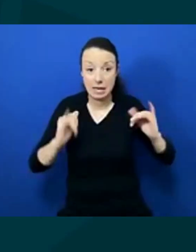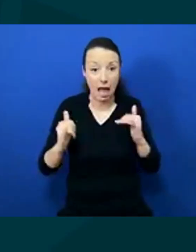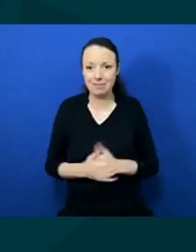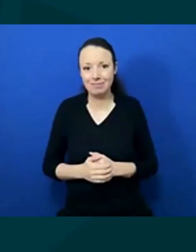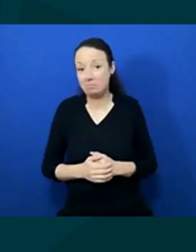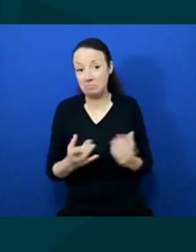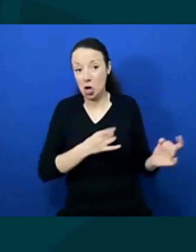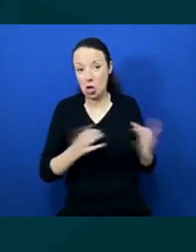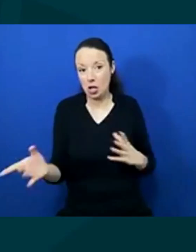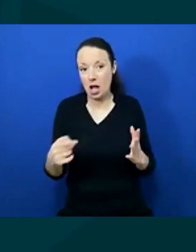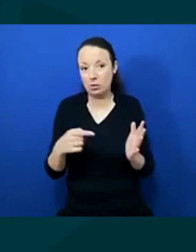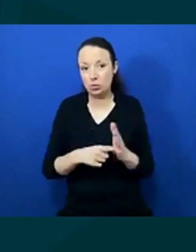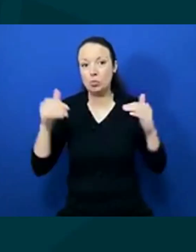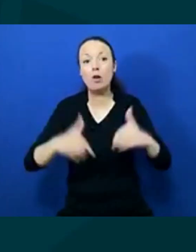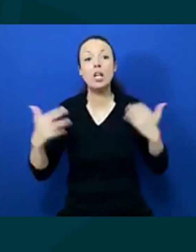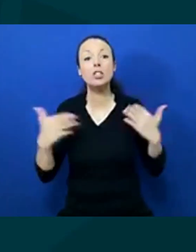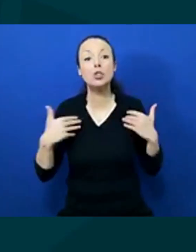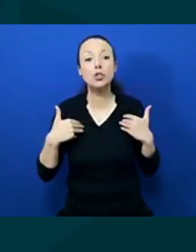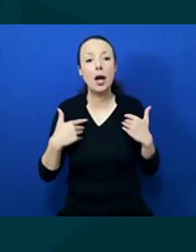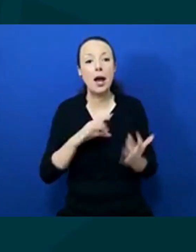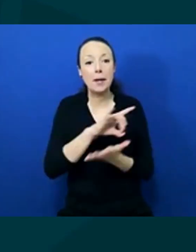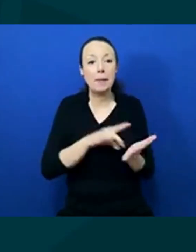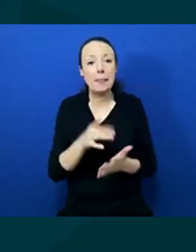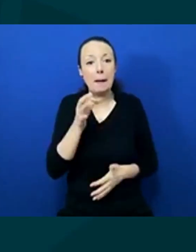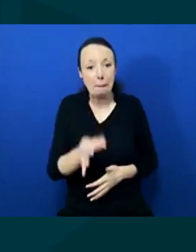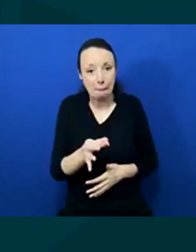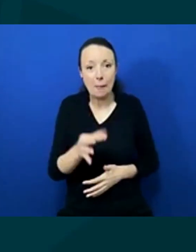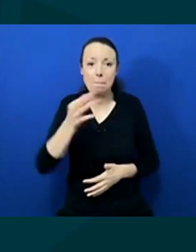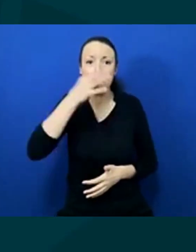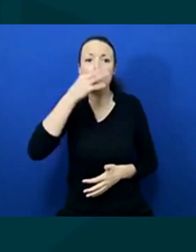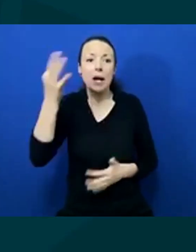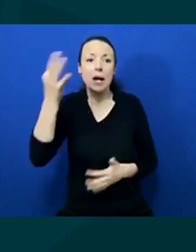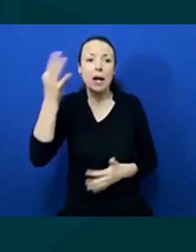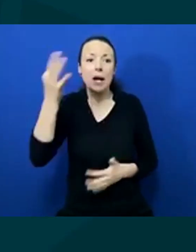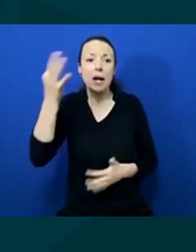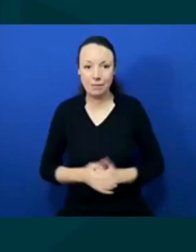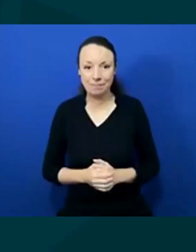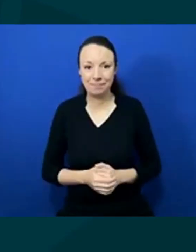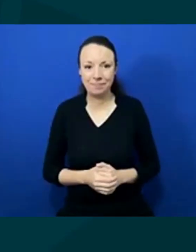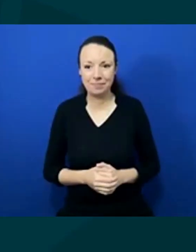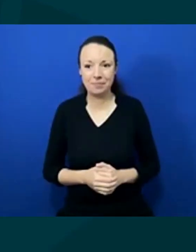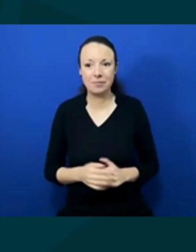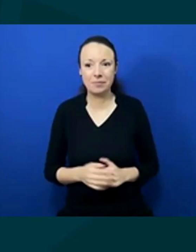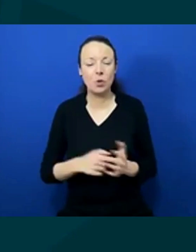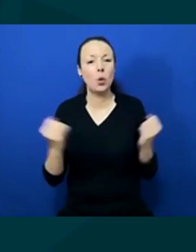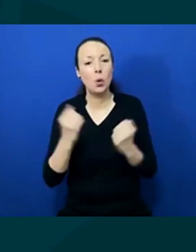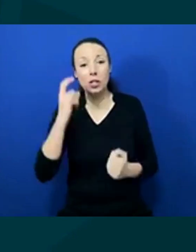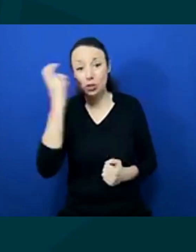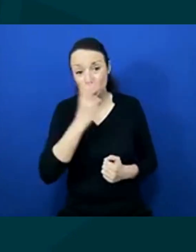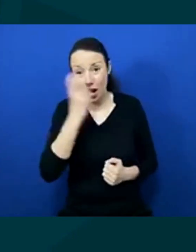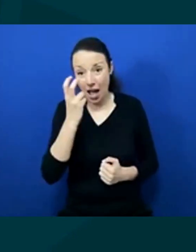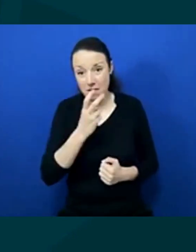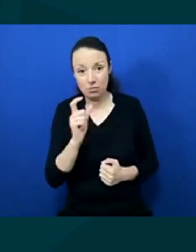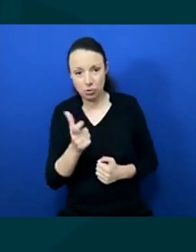usually cheap solutions that bring about tangible results with regard to mitigating